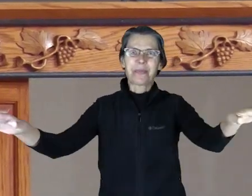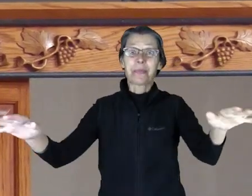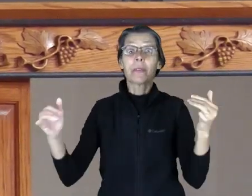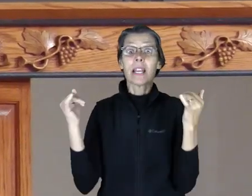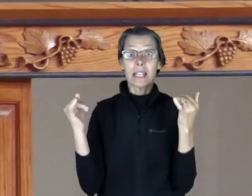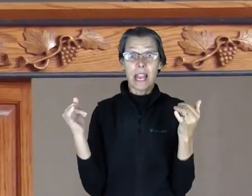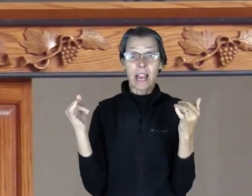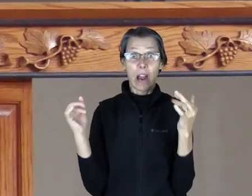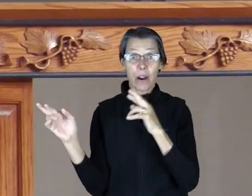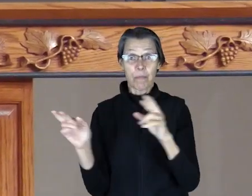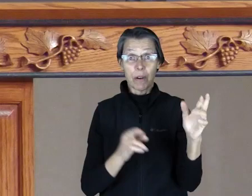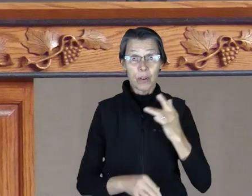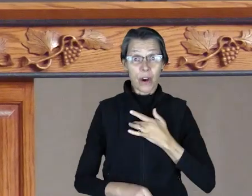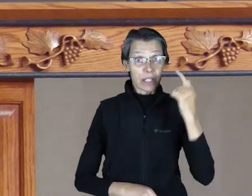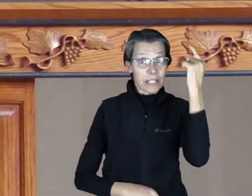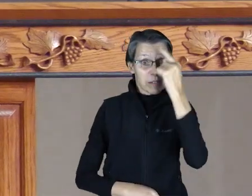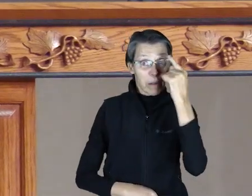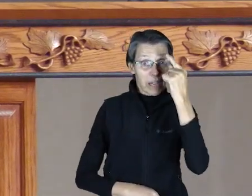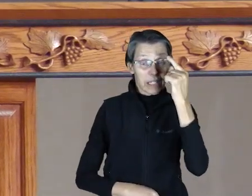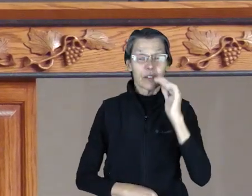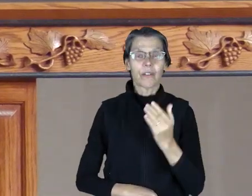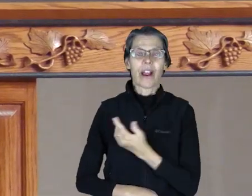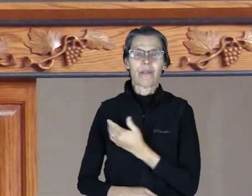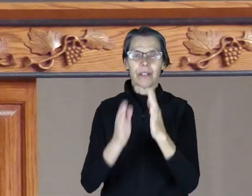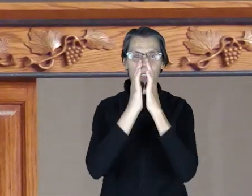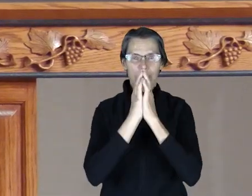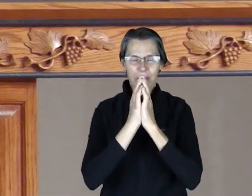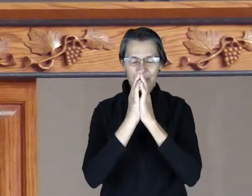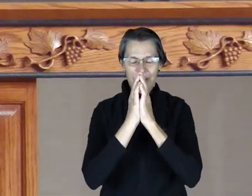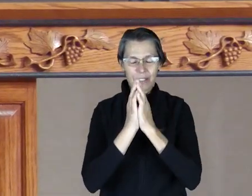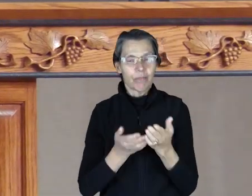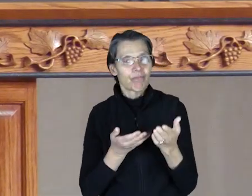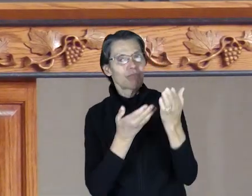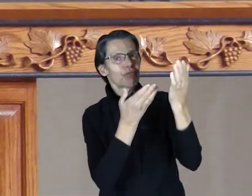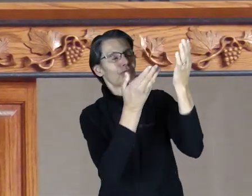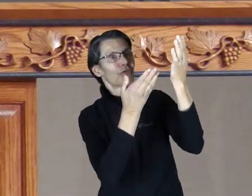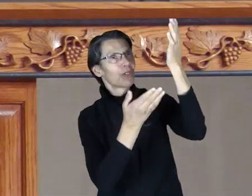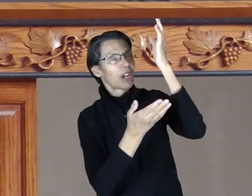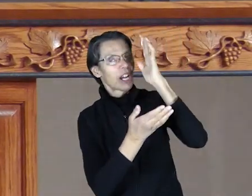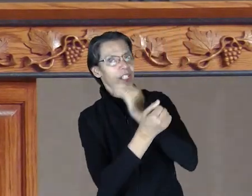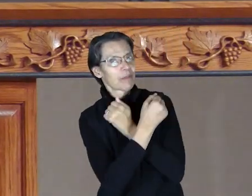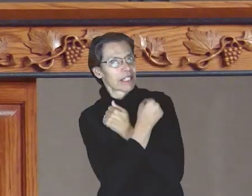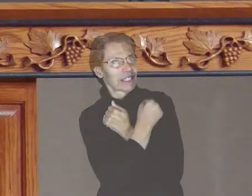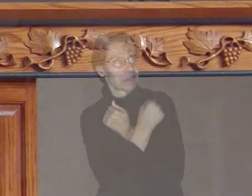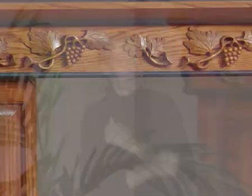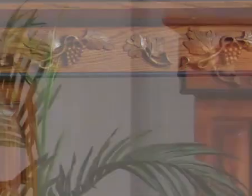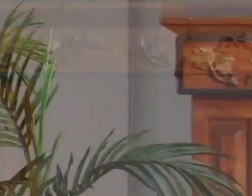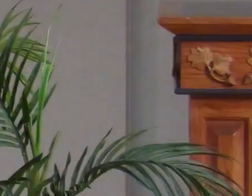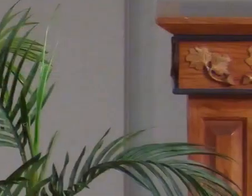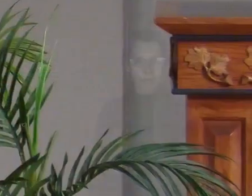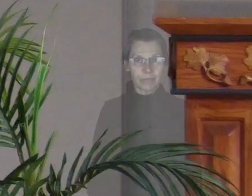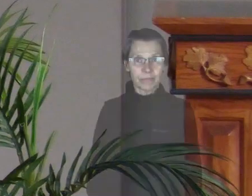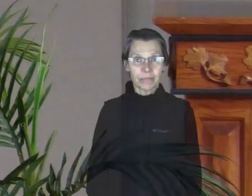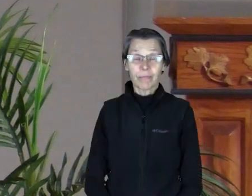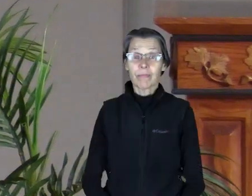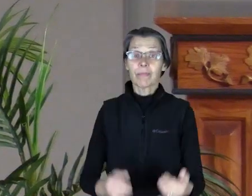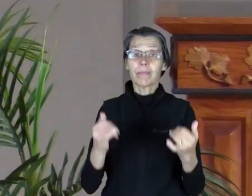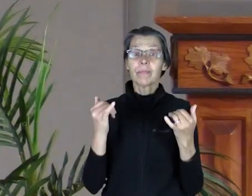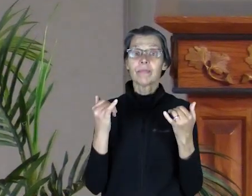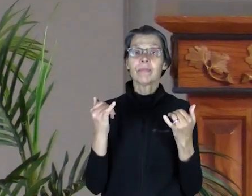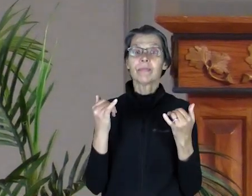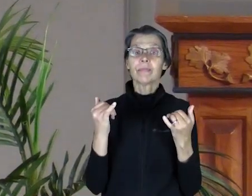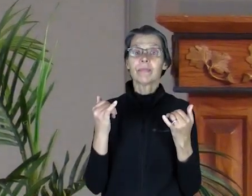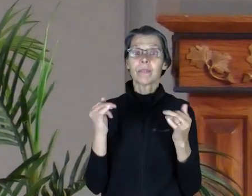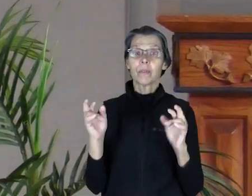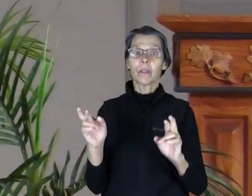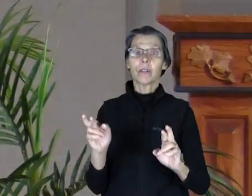around us. Now I'll invite you to prepare your hearts and minds for this prayer that we bring into God's embrace. As we move to prayer this morning,